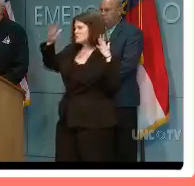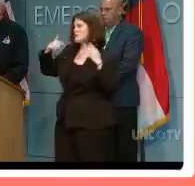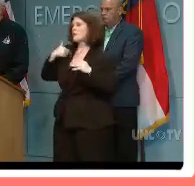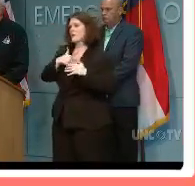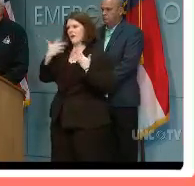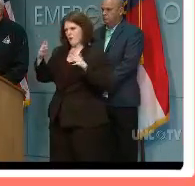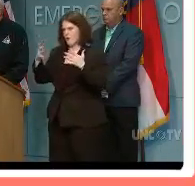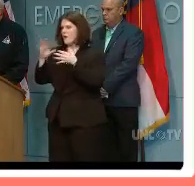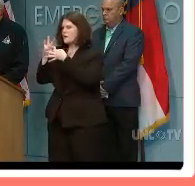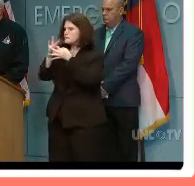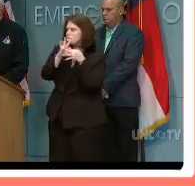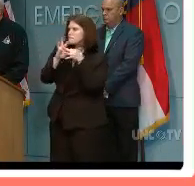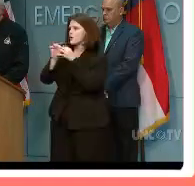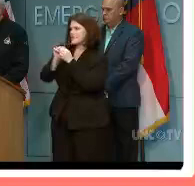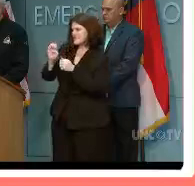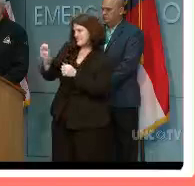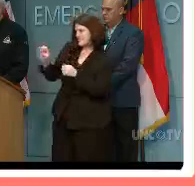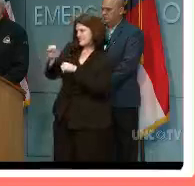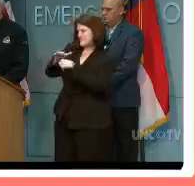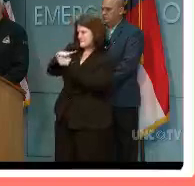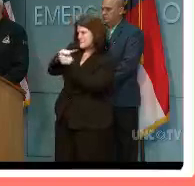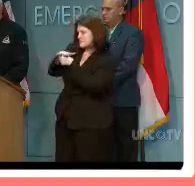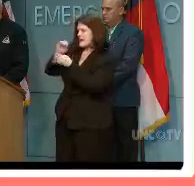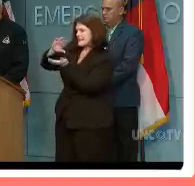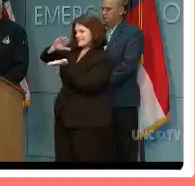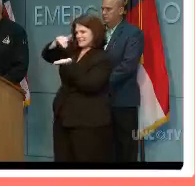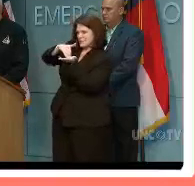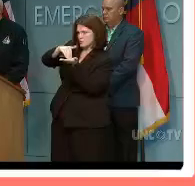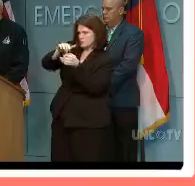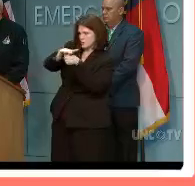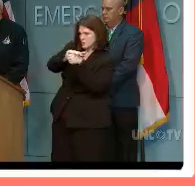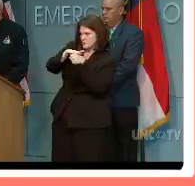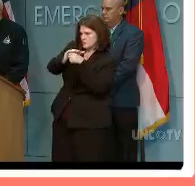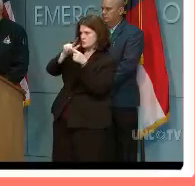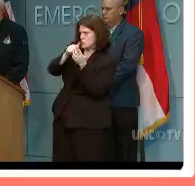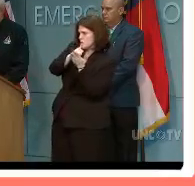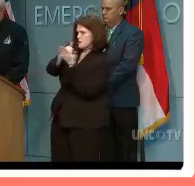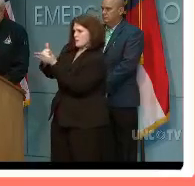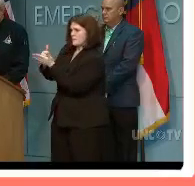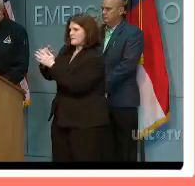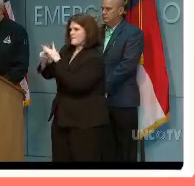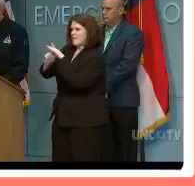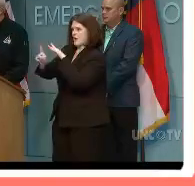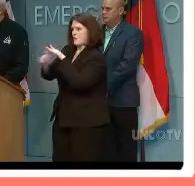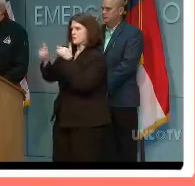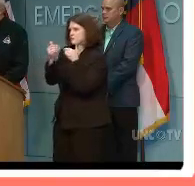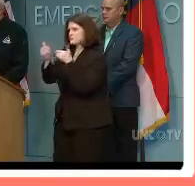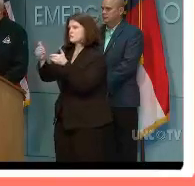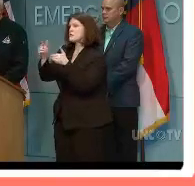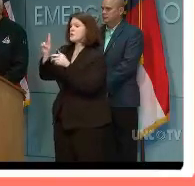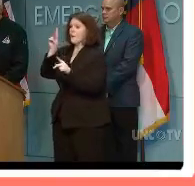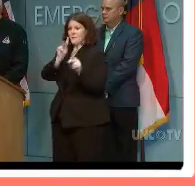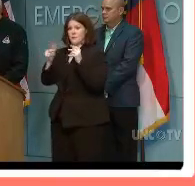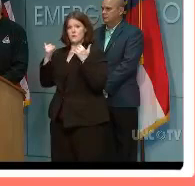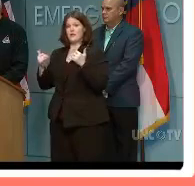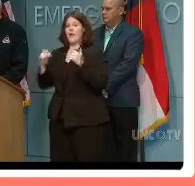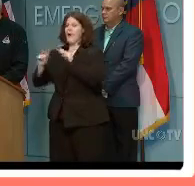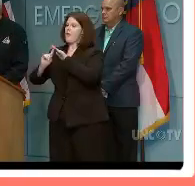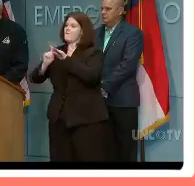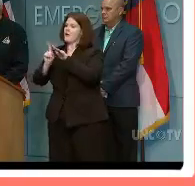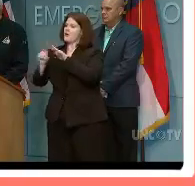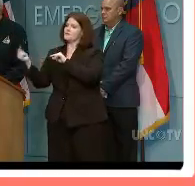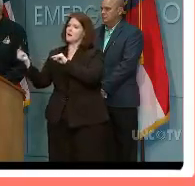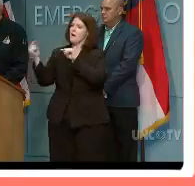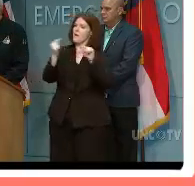been working with our eastern counties and our central branch counties to effect that. So folks that are evacuating to the